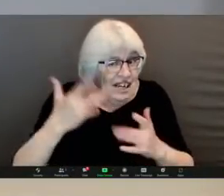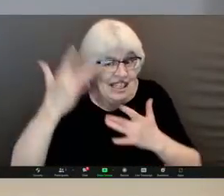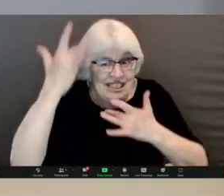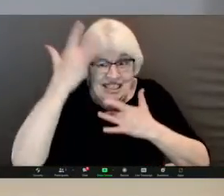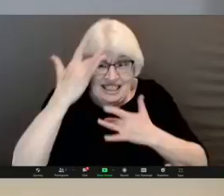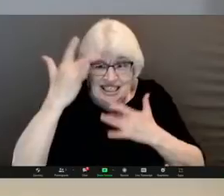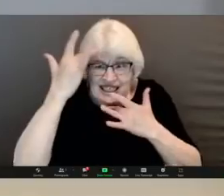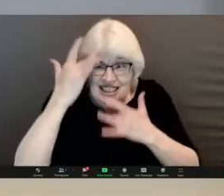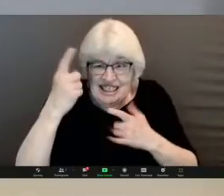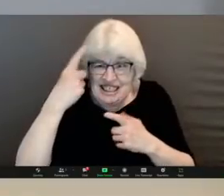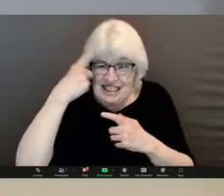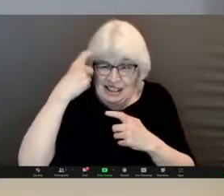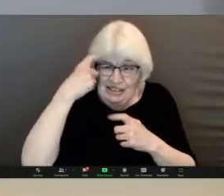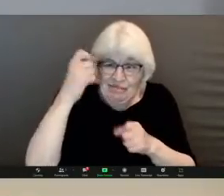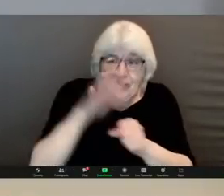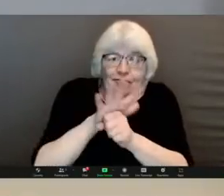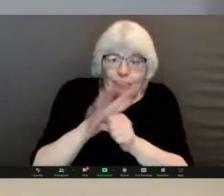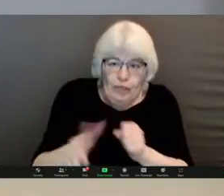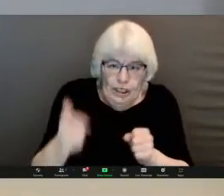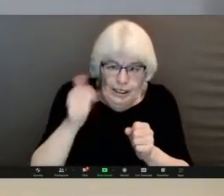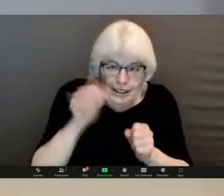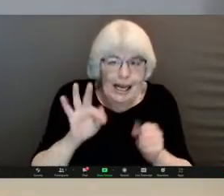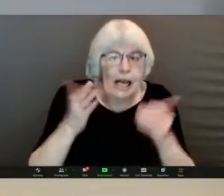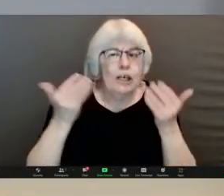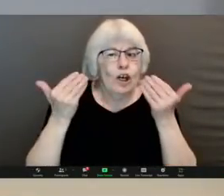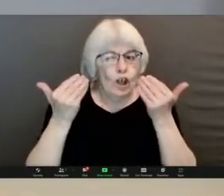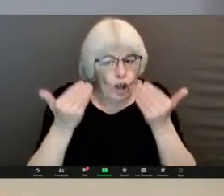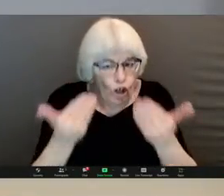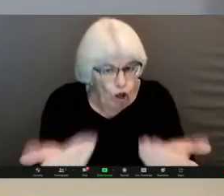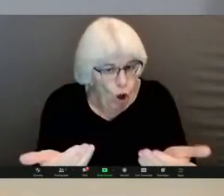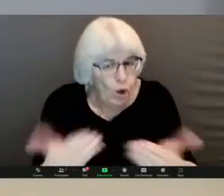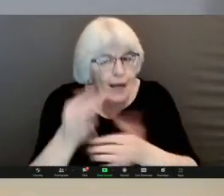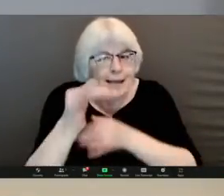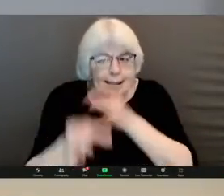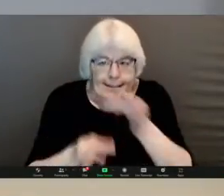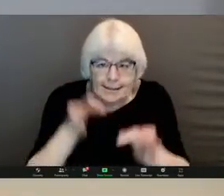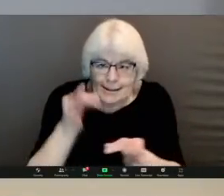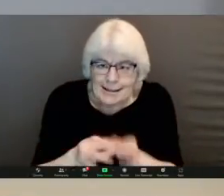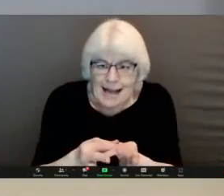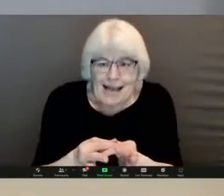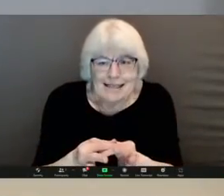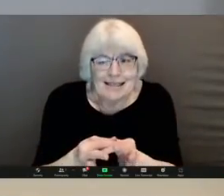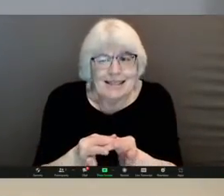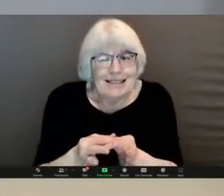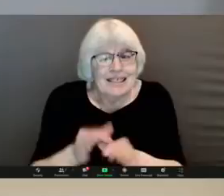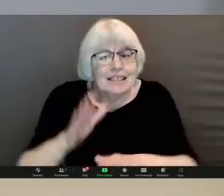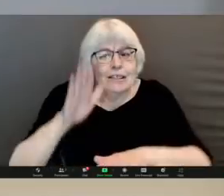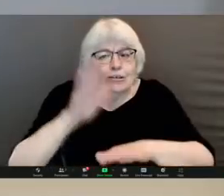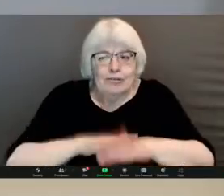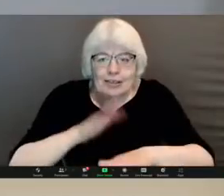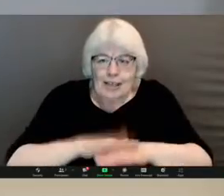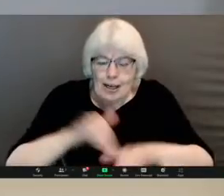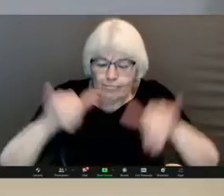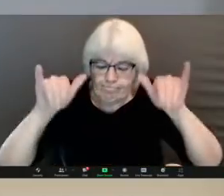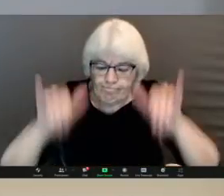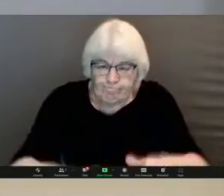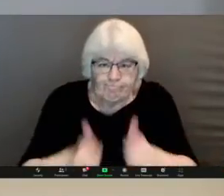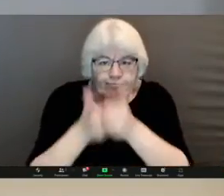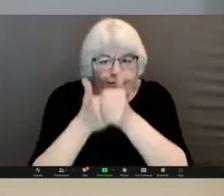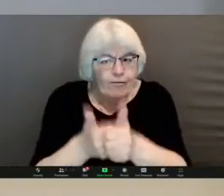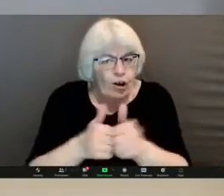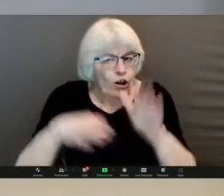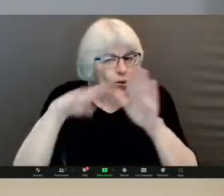illnesses. Same things we've been talking about for a year and a half. Cleaning and sanitizing, physical distancing, hand washing, masking in